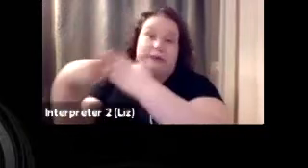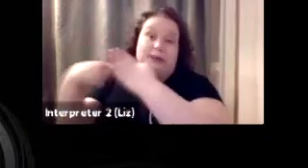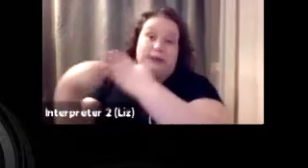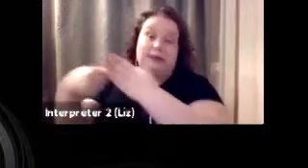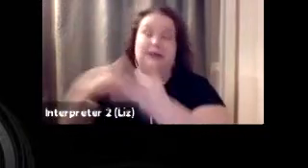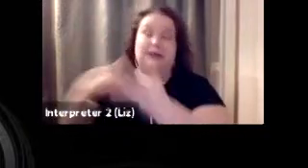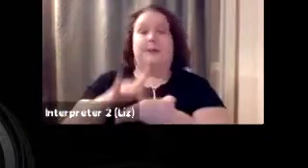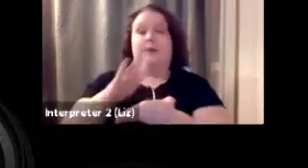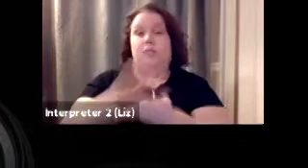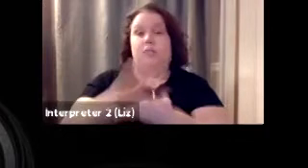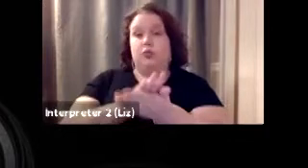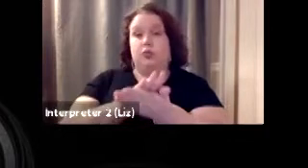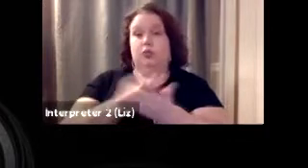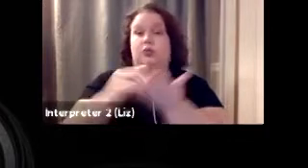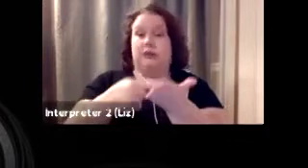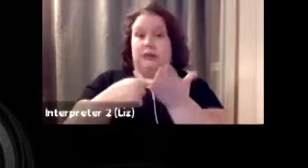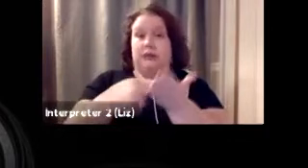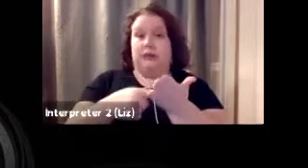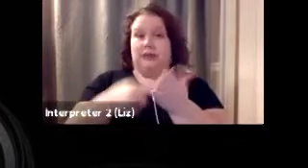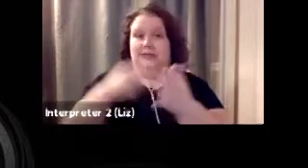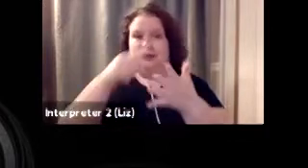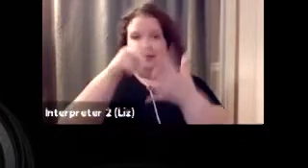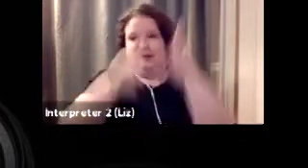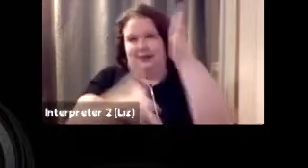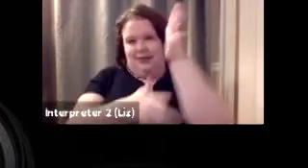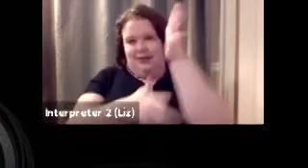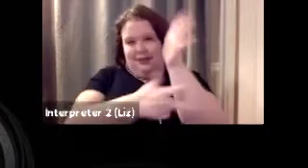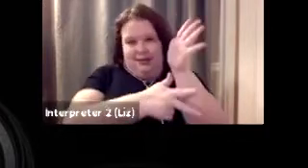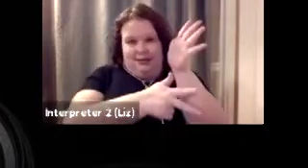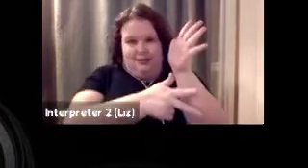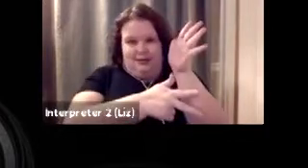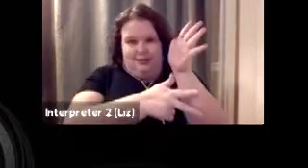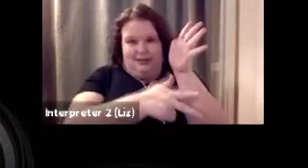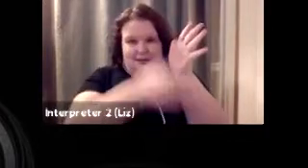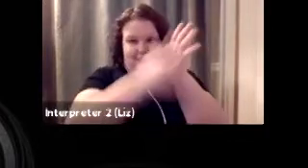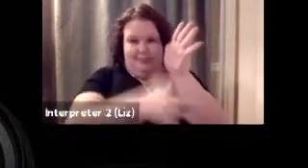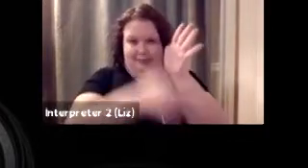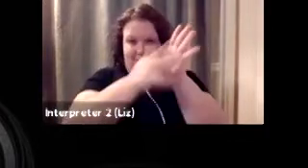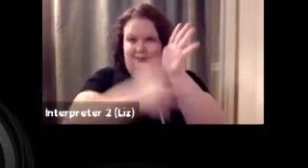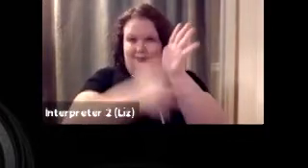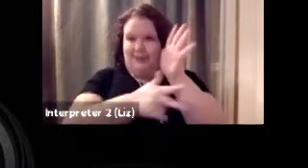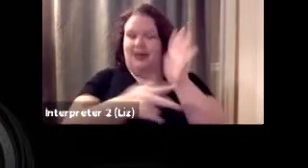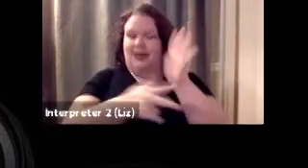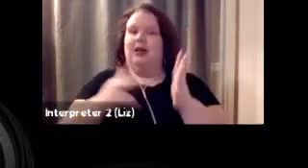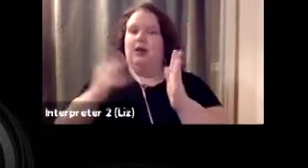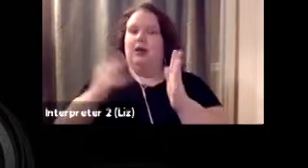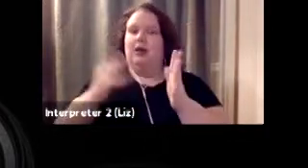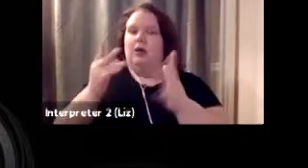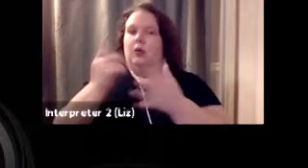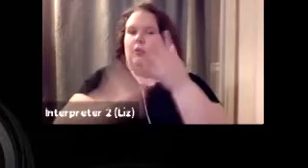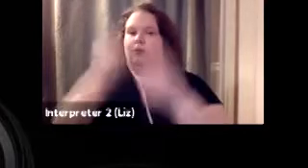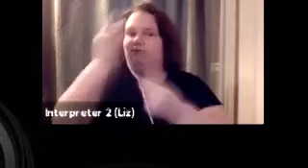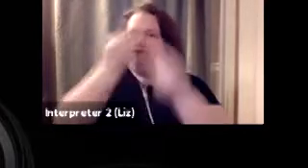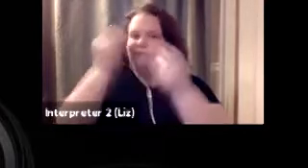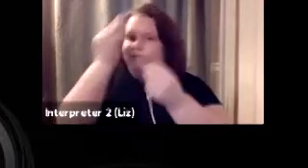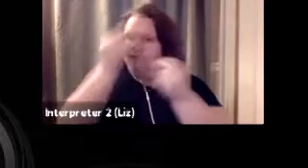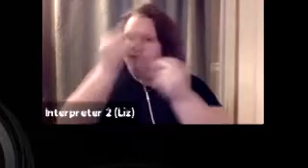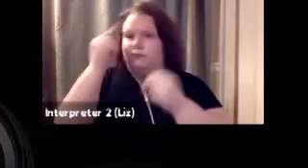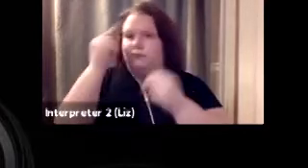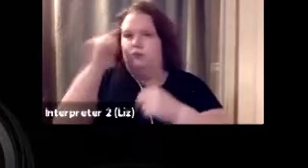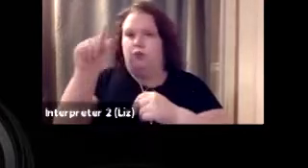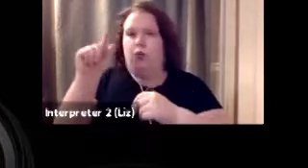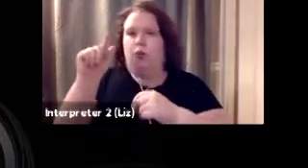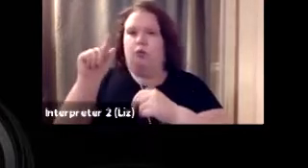or things we're considering when we're evaluating options by we, mean, this entire group here. And, you know, we've, we've gone into some